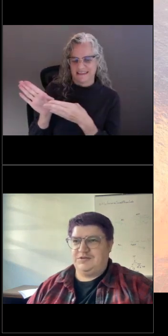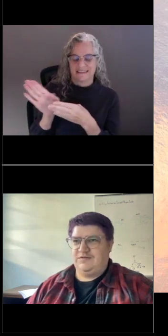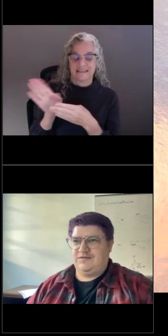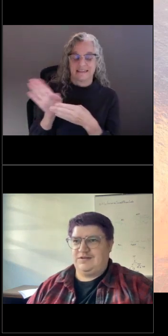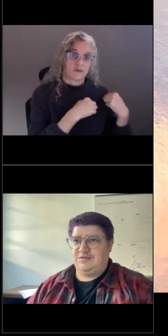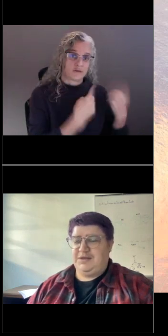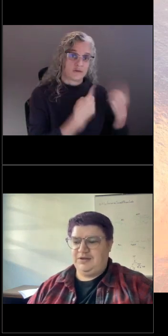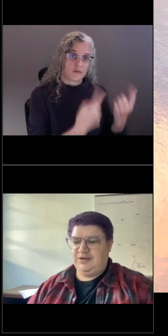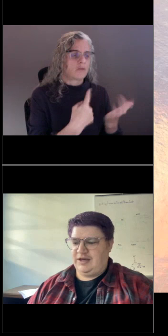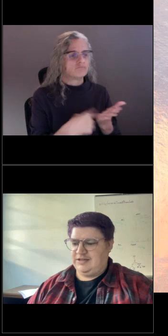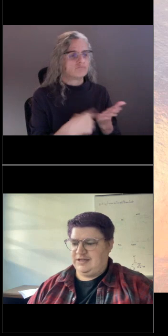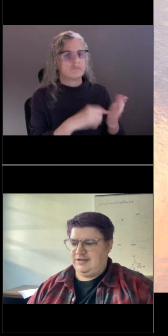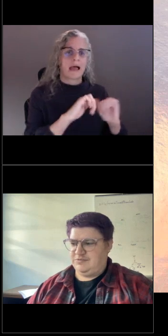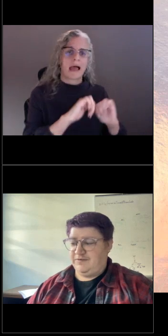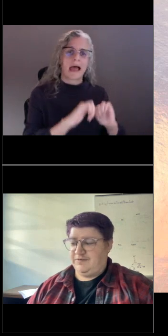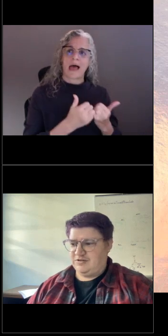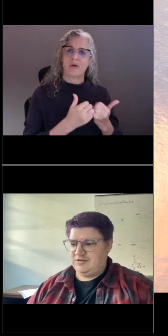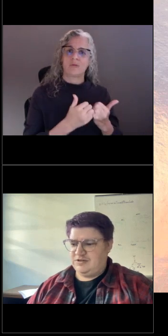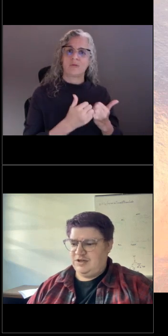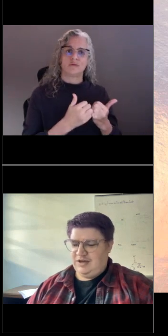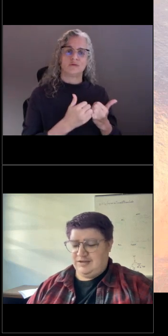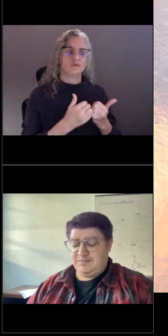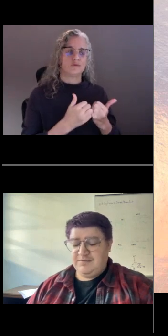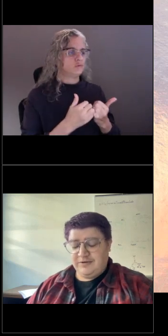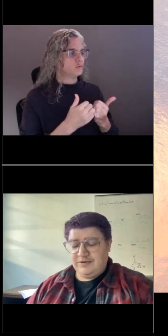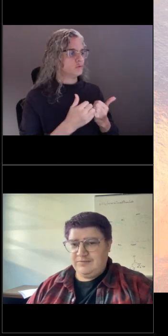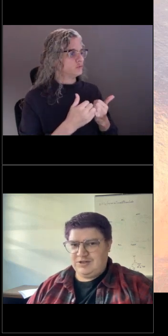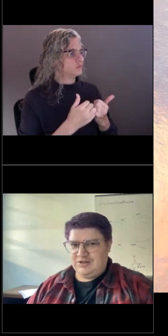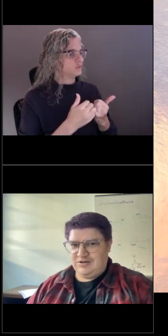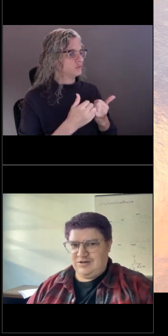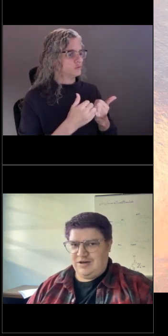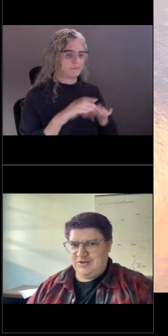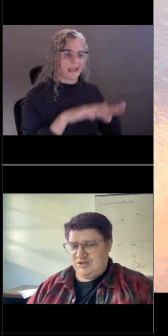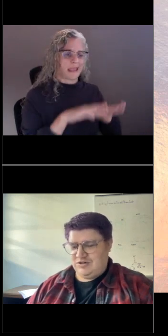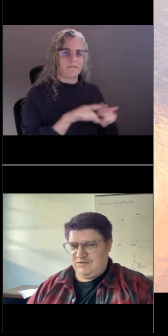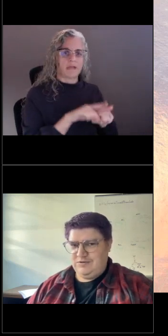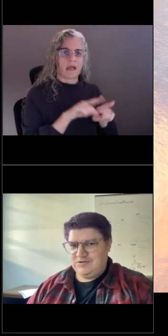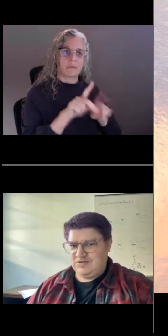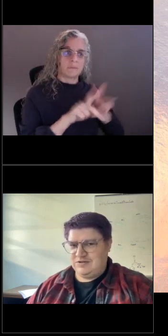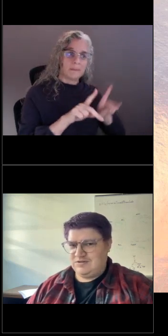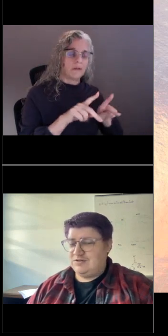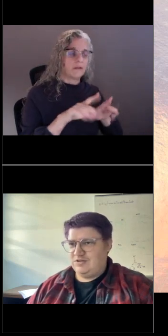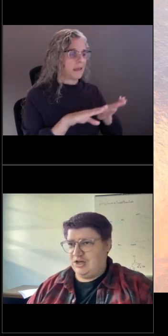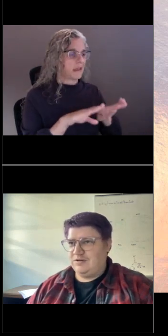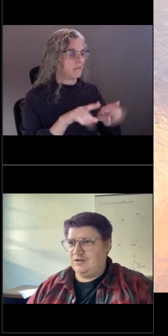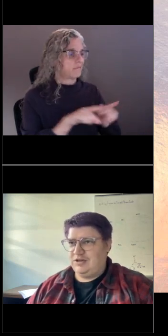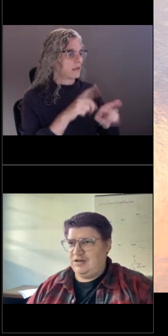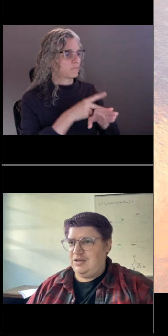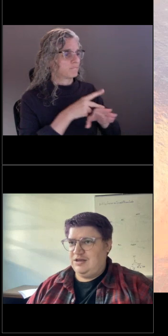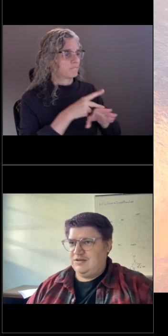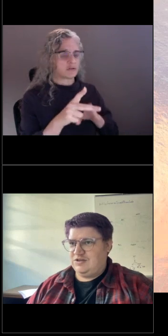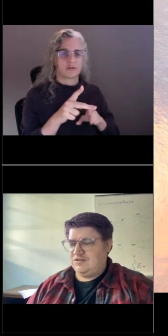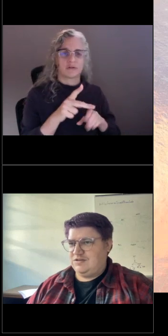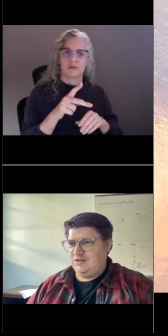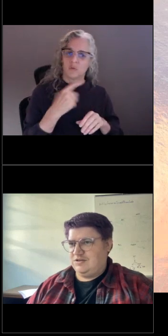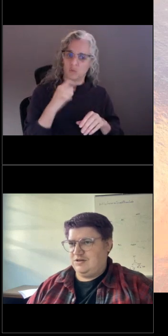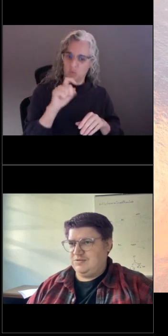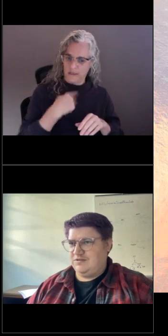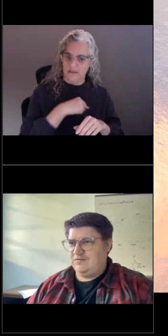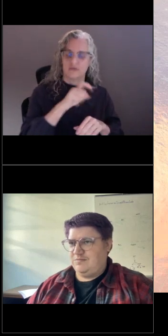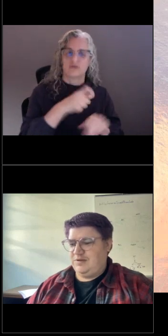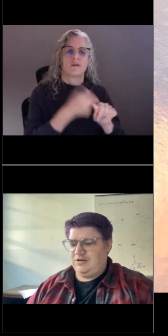conduct ourselves as people and as professionals. As people, we should not misgender folks. That's generally just